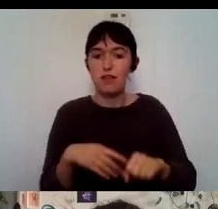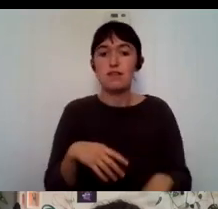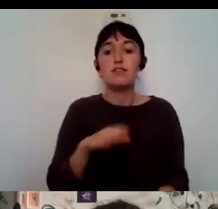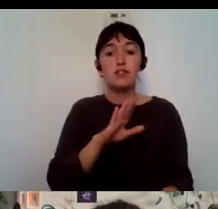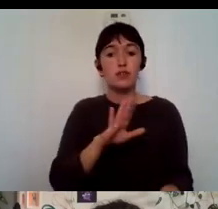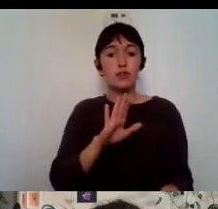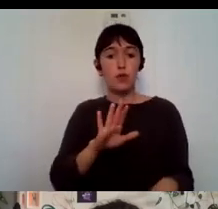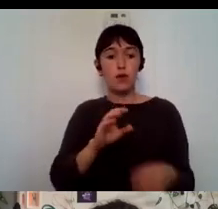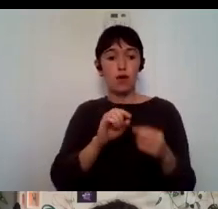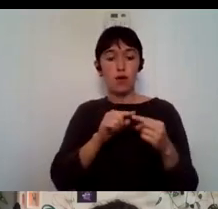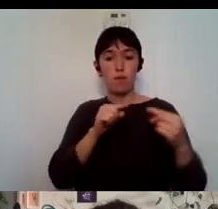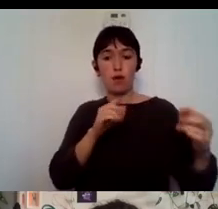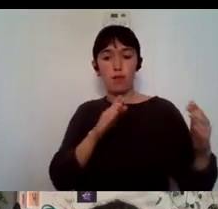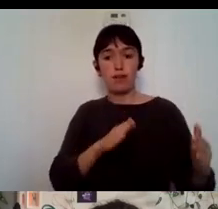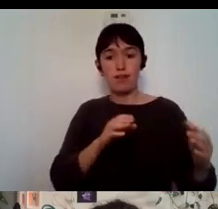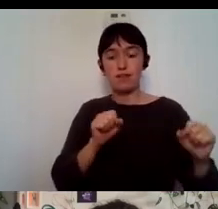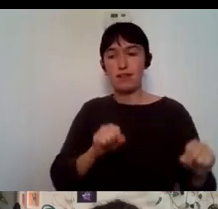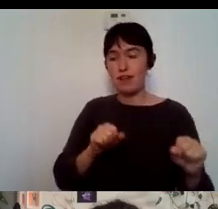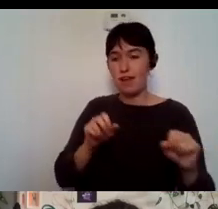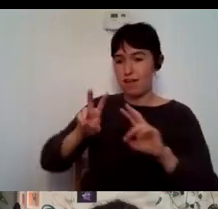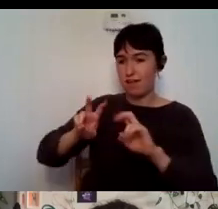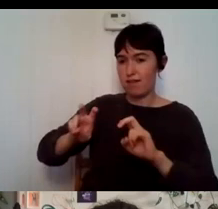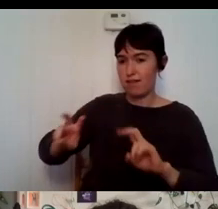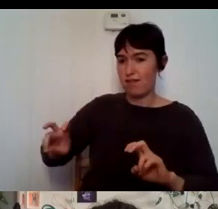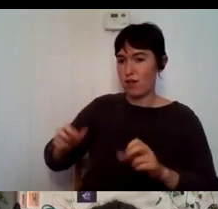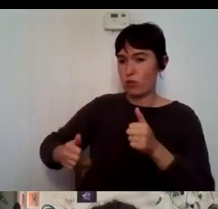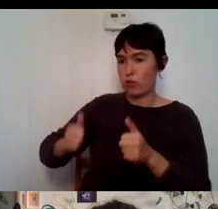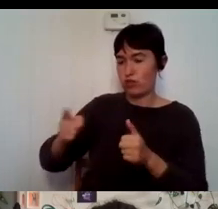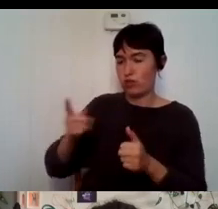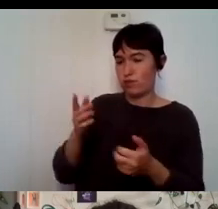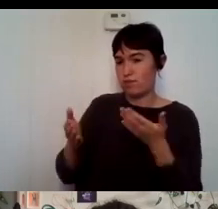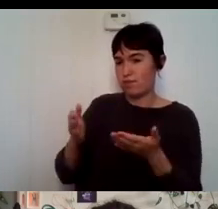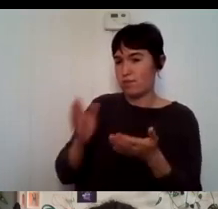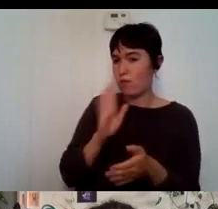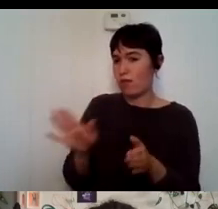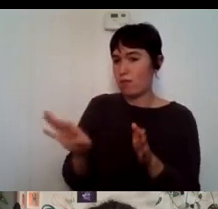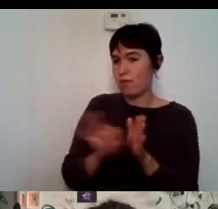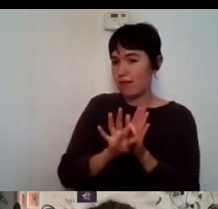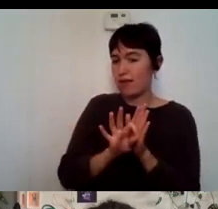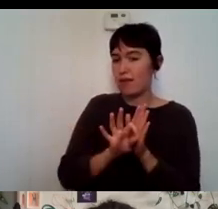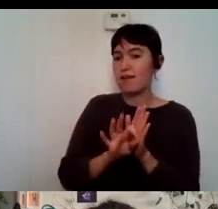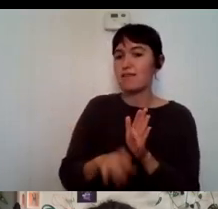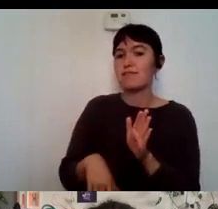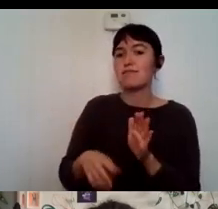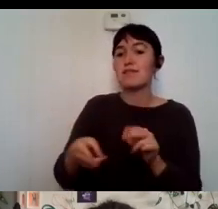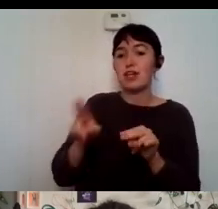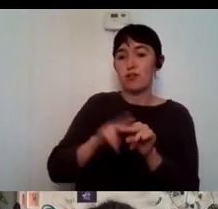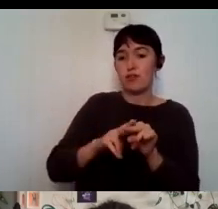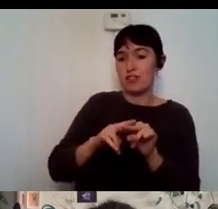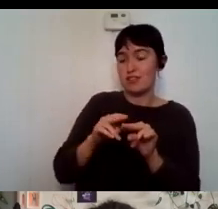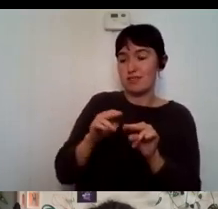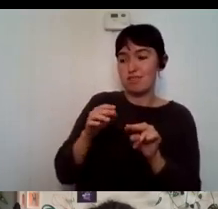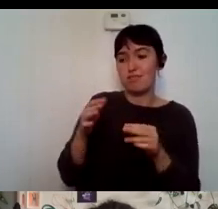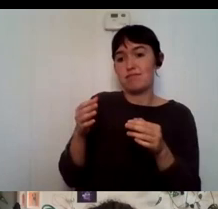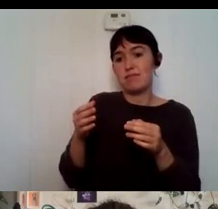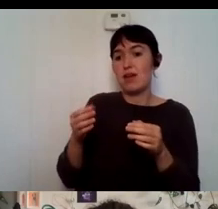which increases the likelihood of you shifting your response, which increases the likelihood of your savvy opponent picking the item that's going to beat you. And so that's